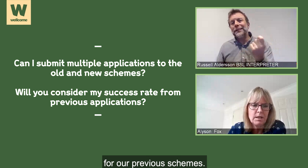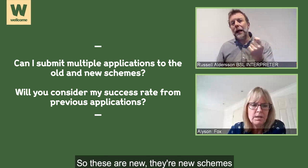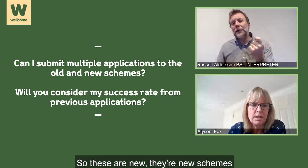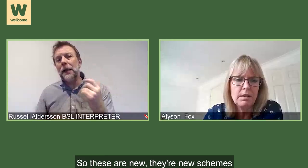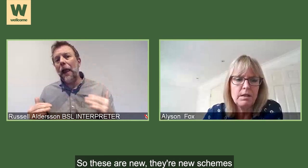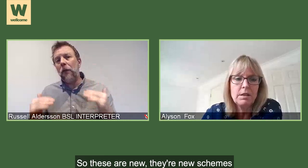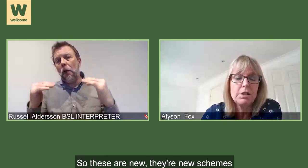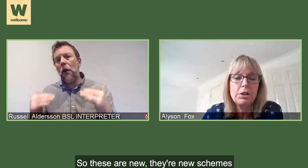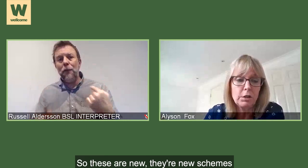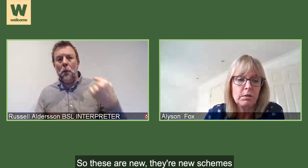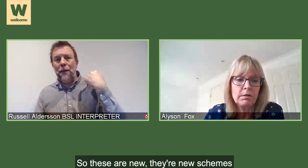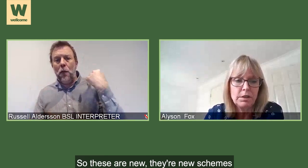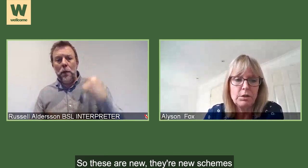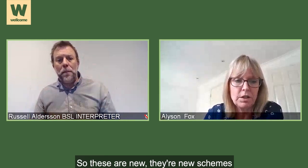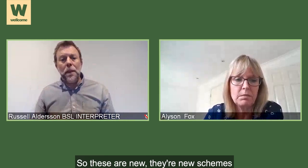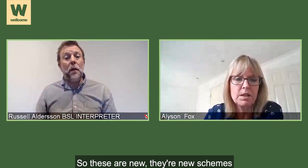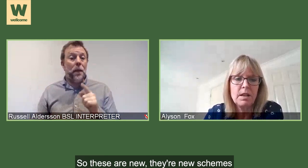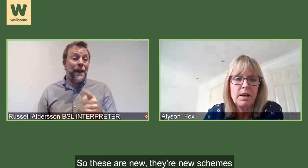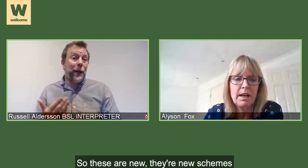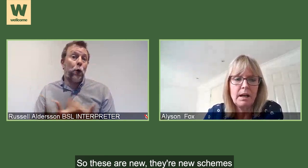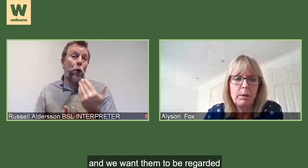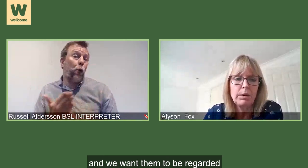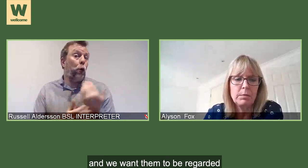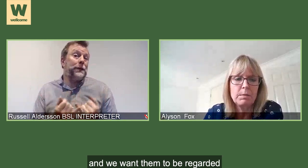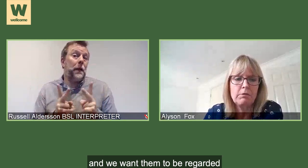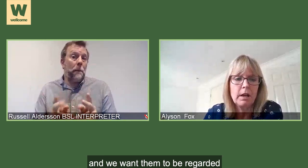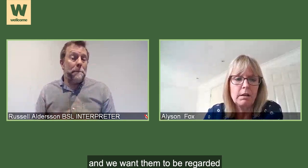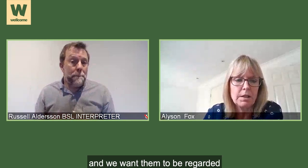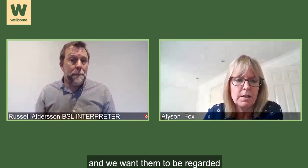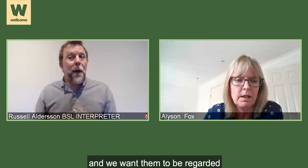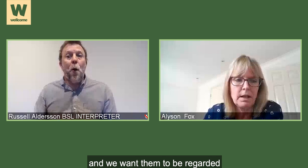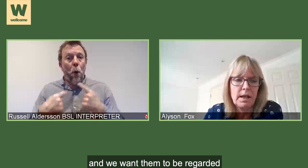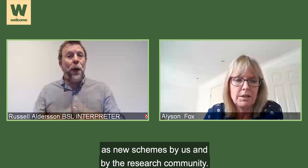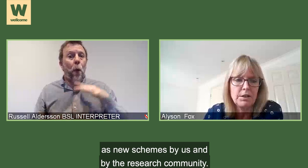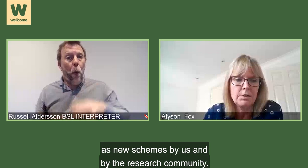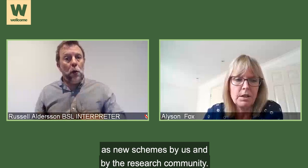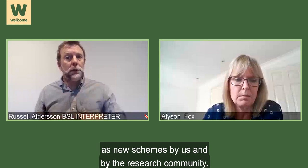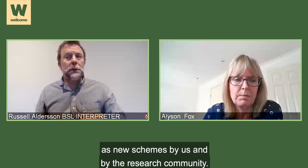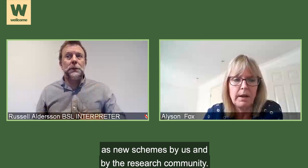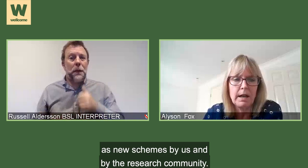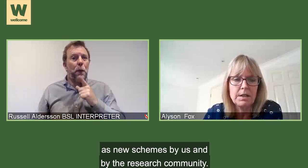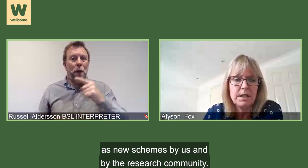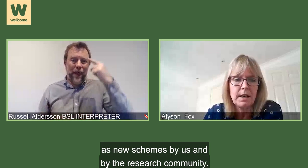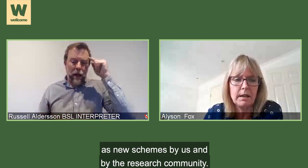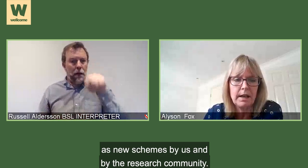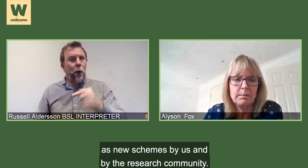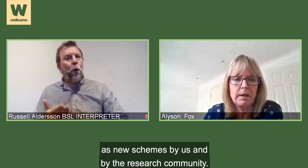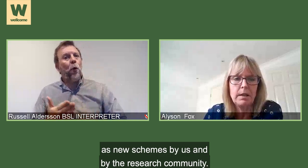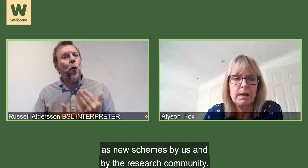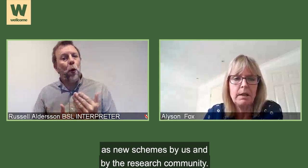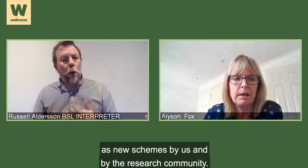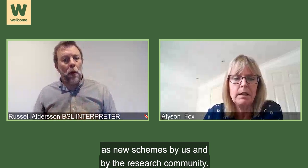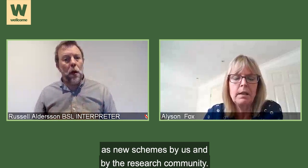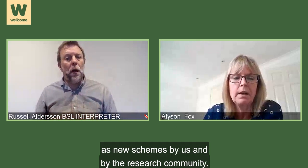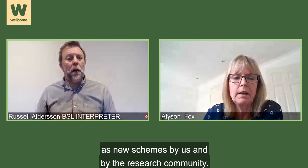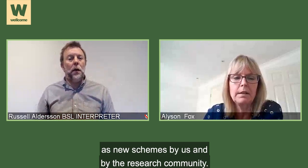schemes. So these are new, they're new schemes, and we want them to be regarded as new schemes by us and